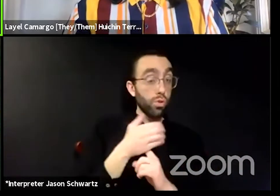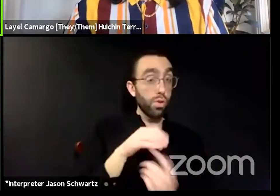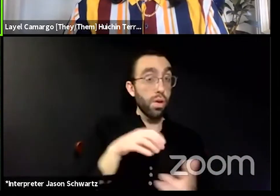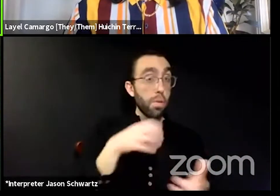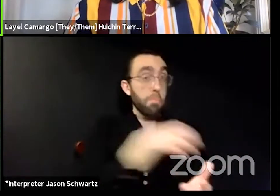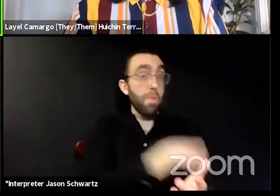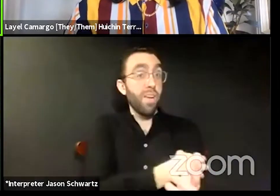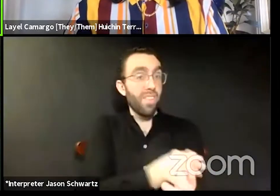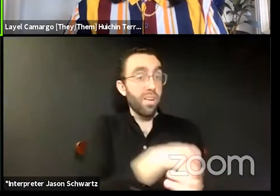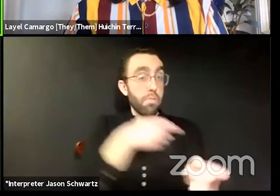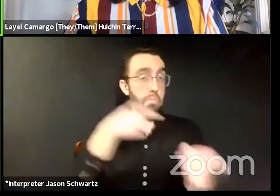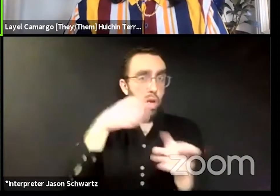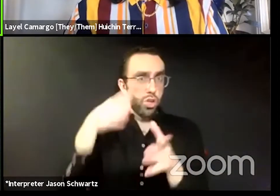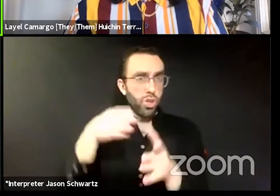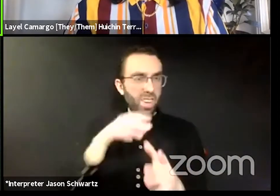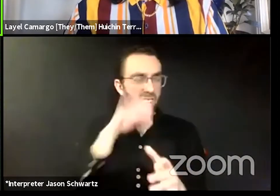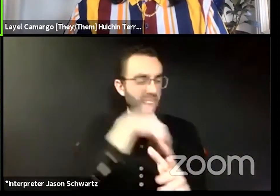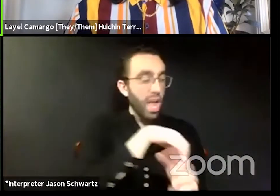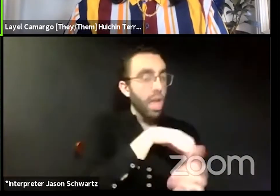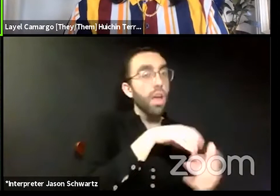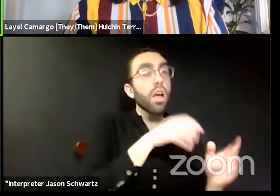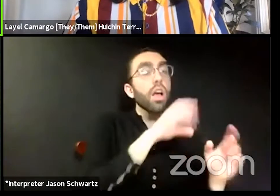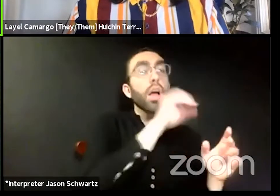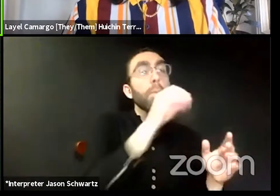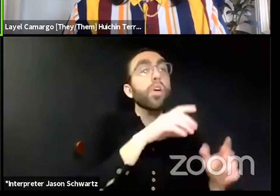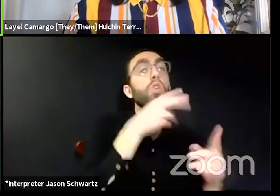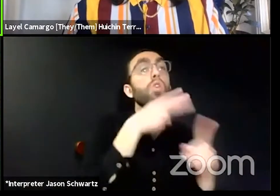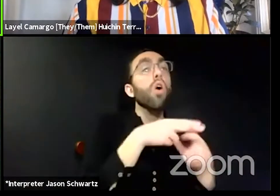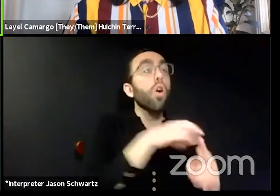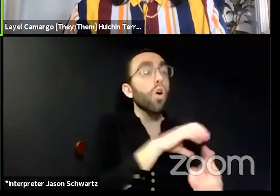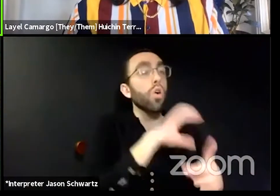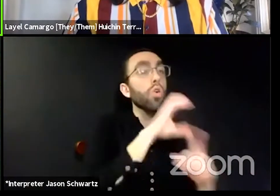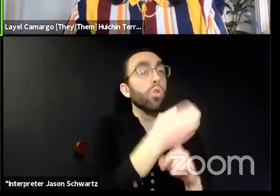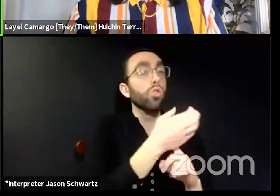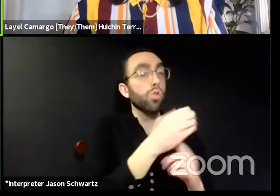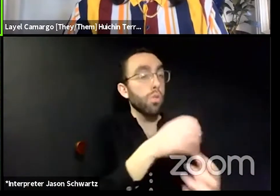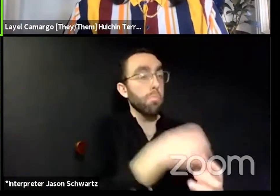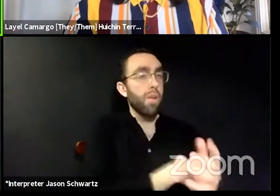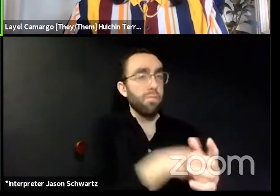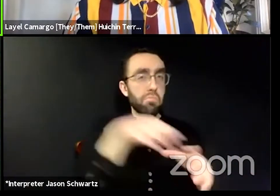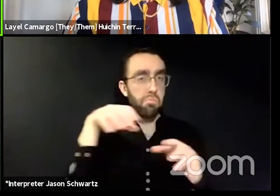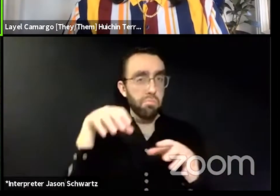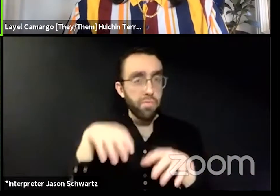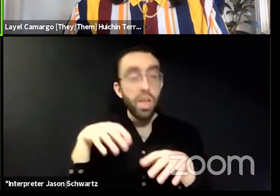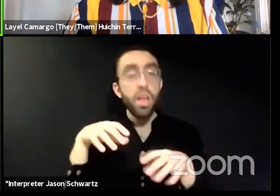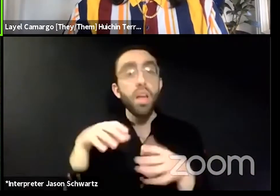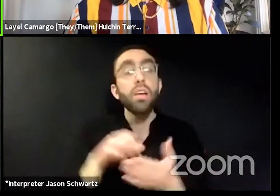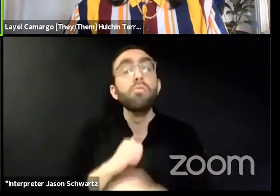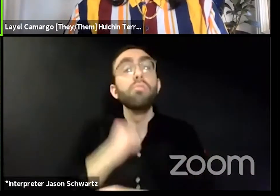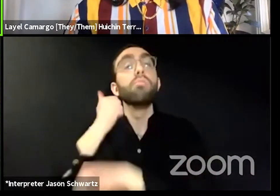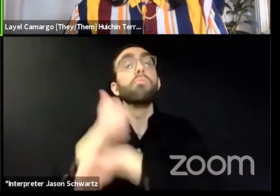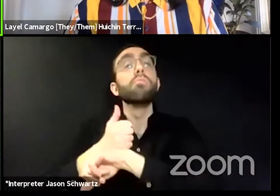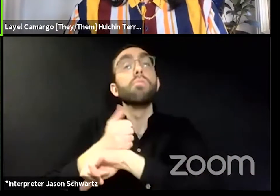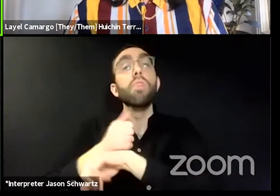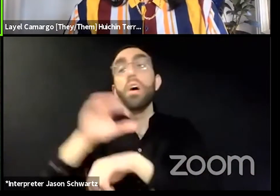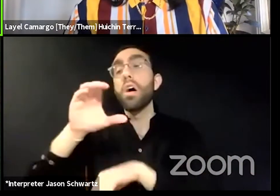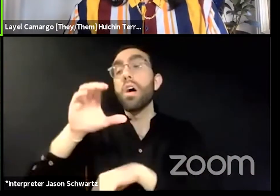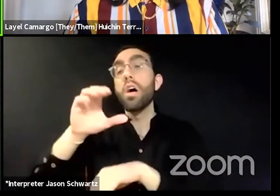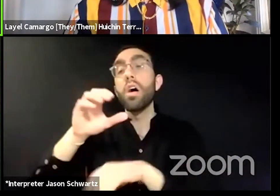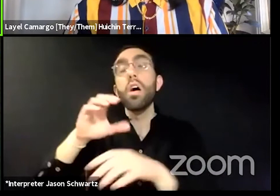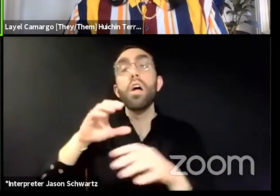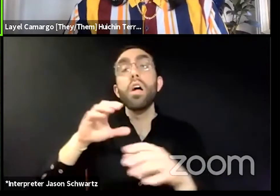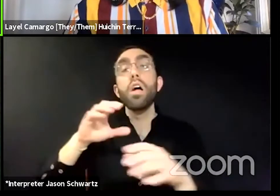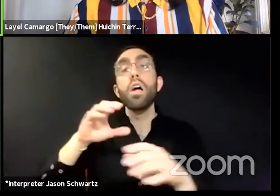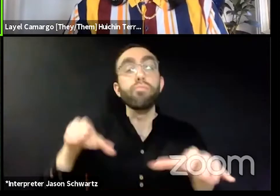arts and culture manager, they created alongside Fabiana Rodriguez, Climate Woke, a national campaign to center